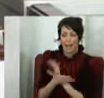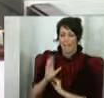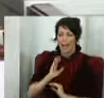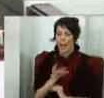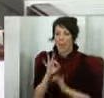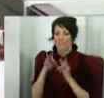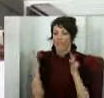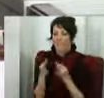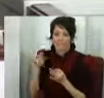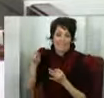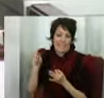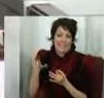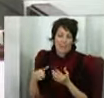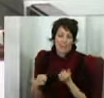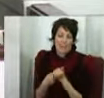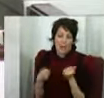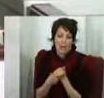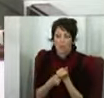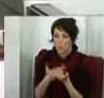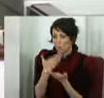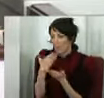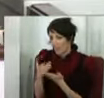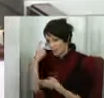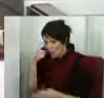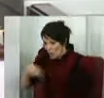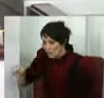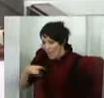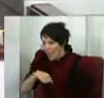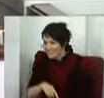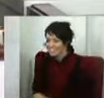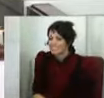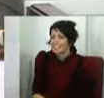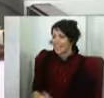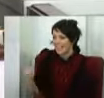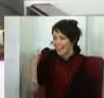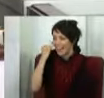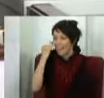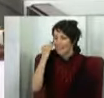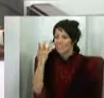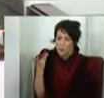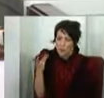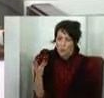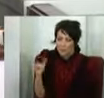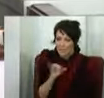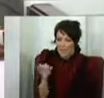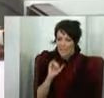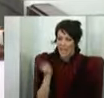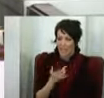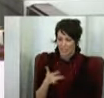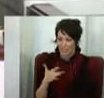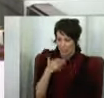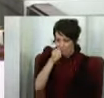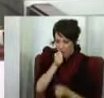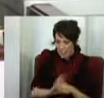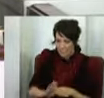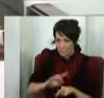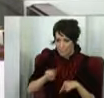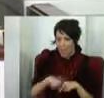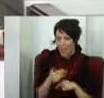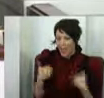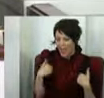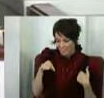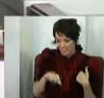We're gonna need that support, and so we're already thankful for you. If you, like us, feel as blessed as we are about having